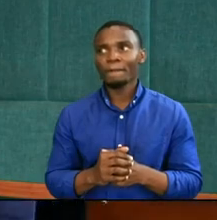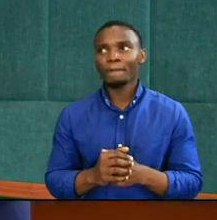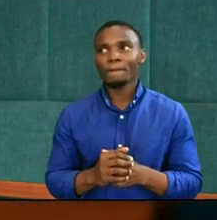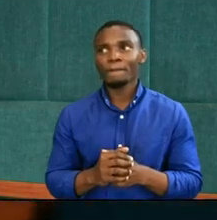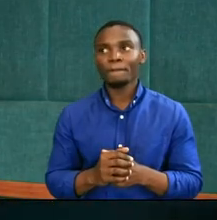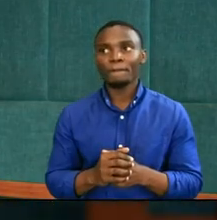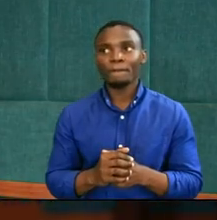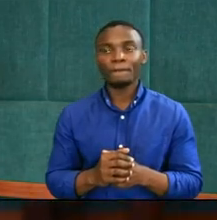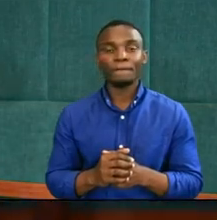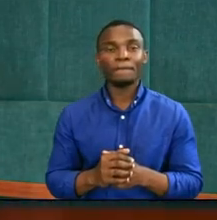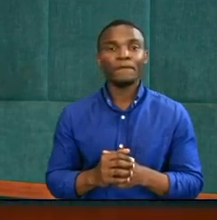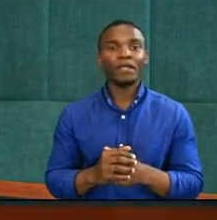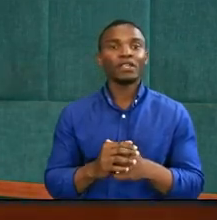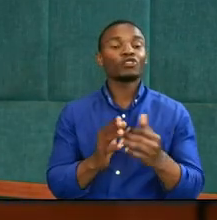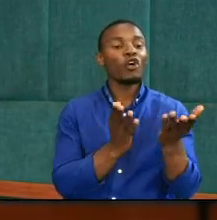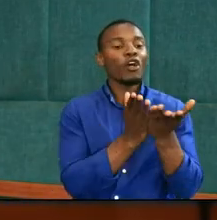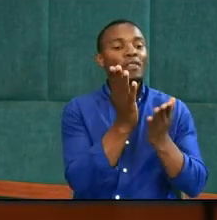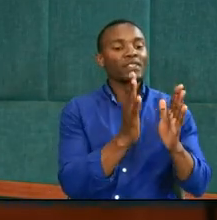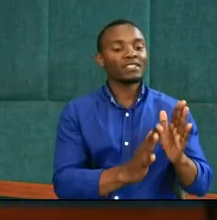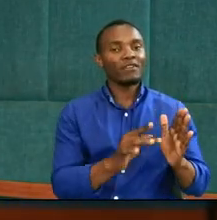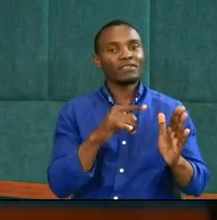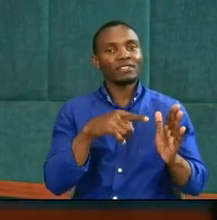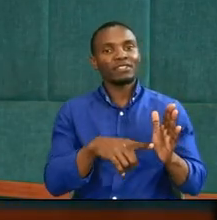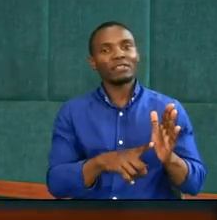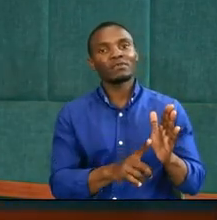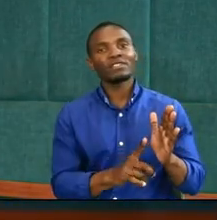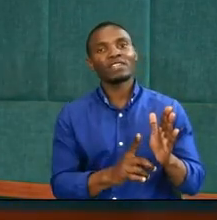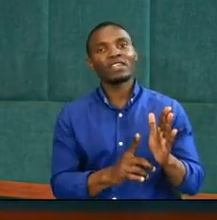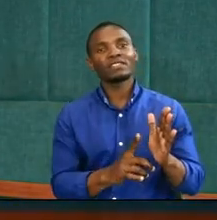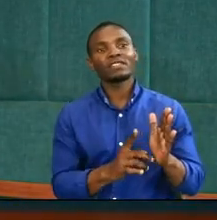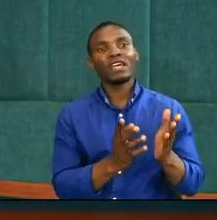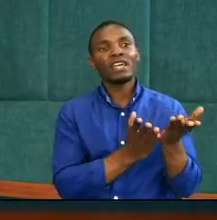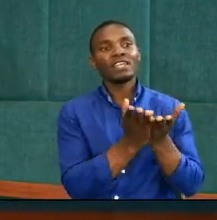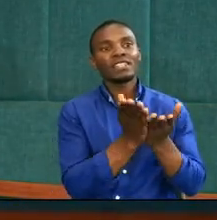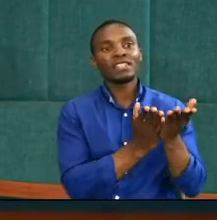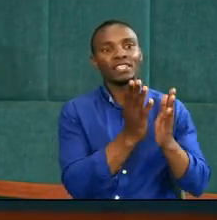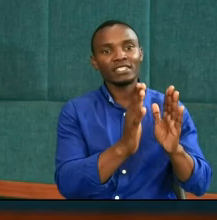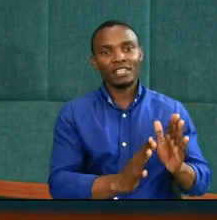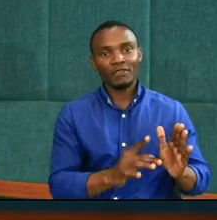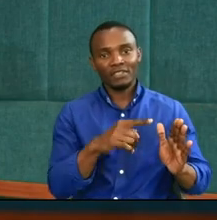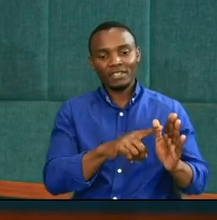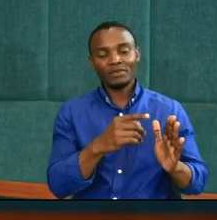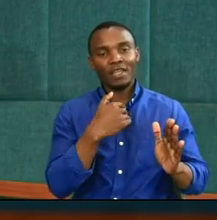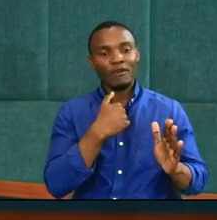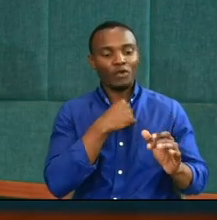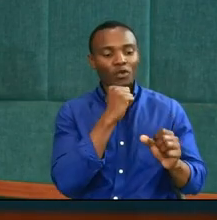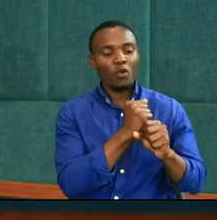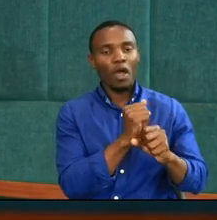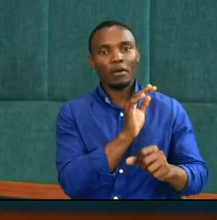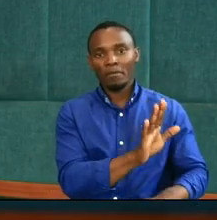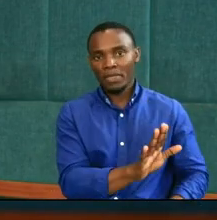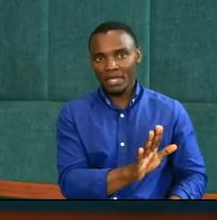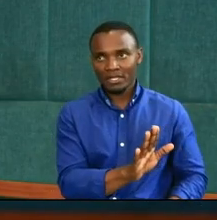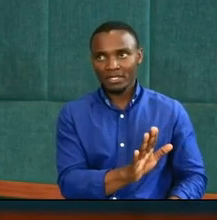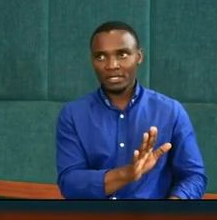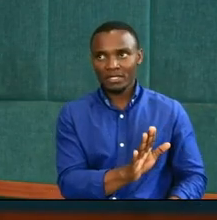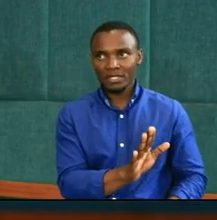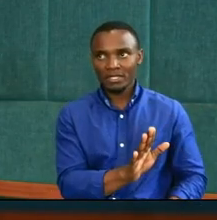watch me. So the servants, watch the preacher. The servants had their work to do.